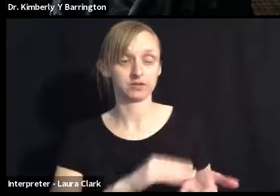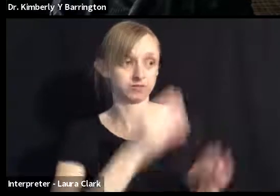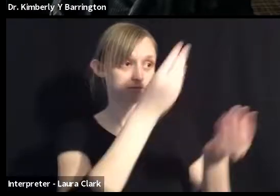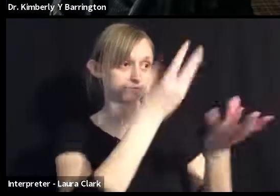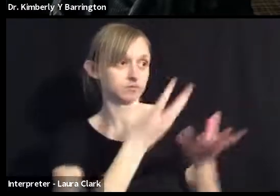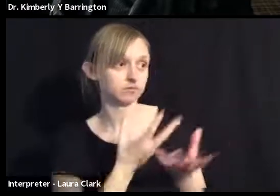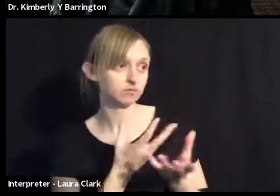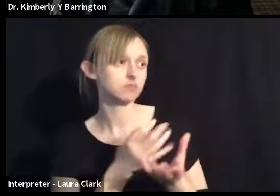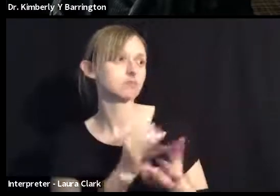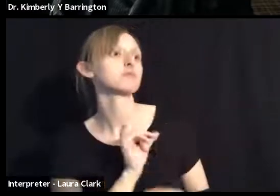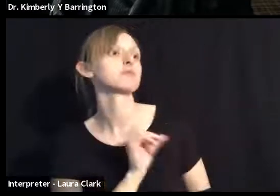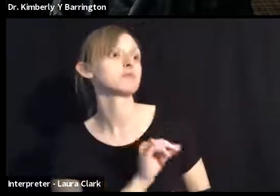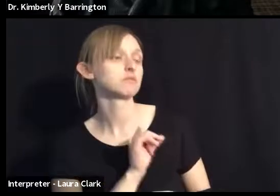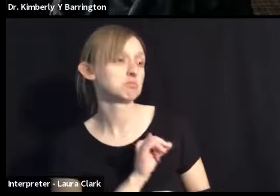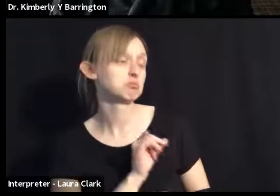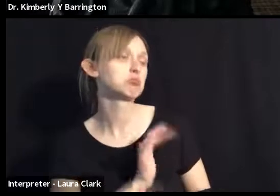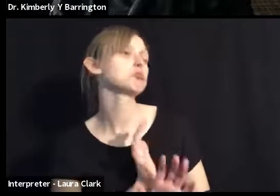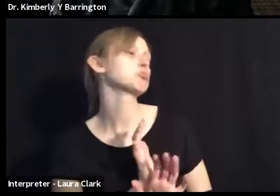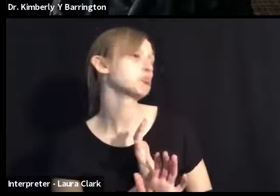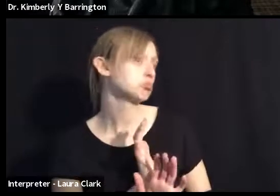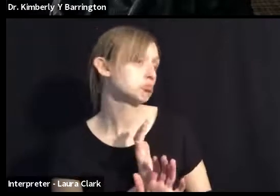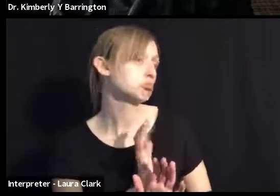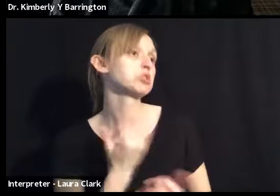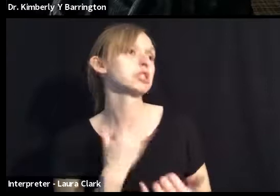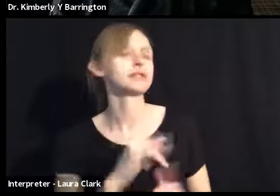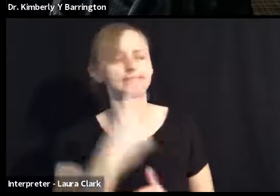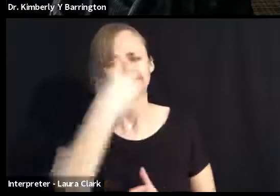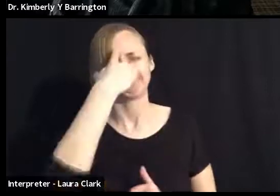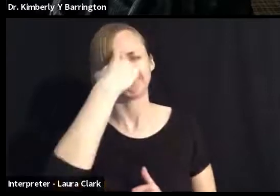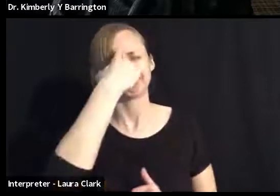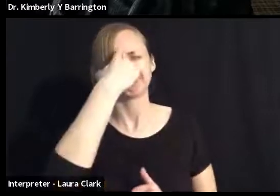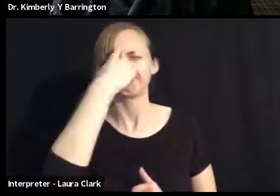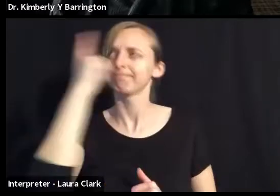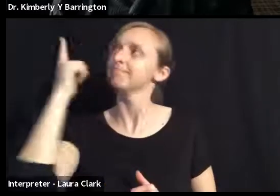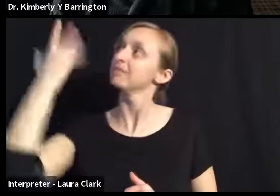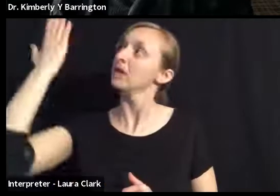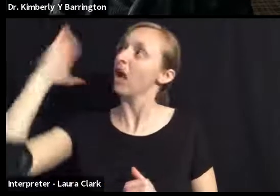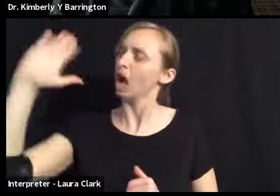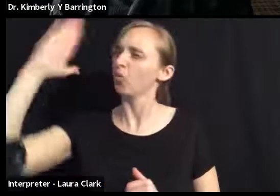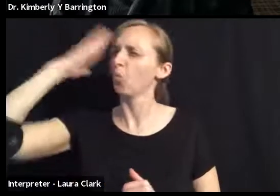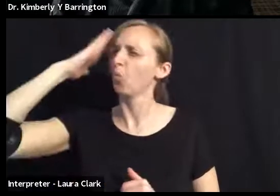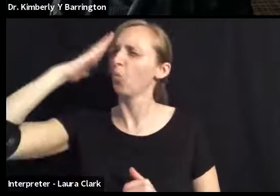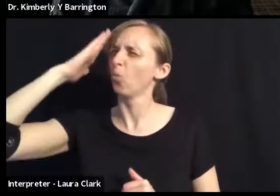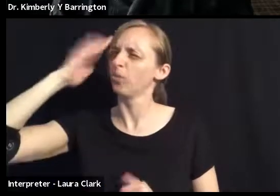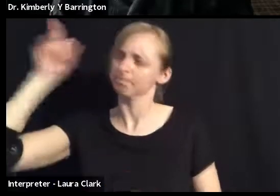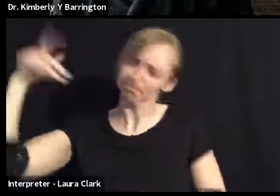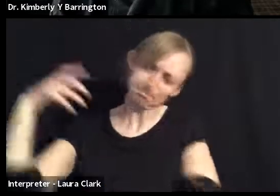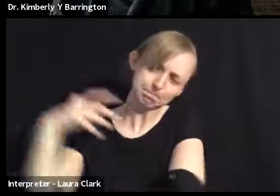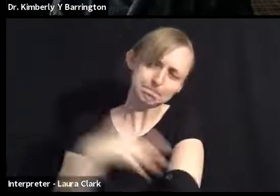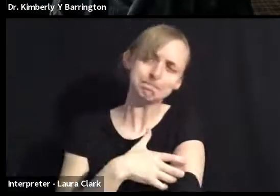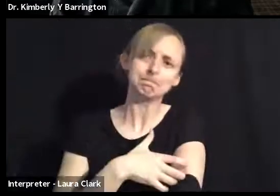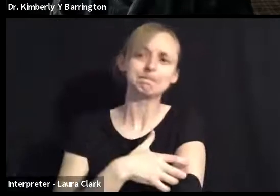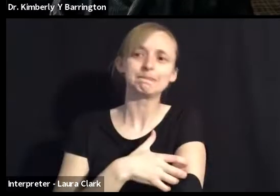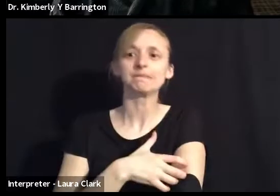just believe in your mind and in your heart that God has the last say. Even if you have to use the wheelchair for